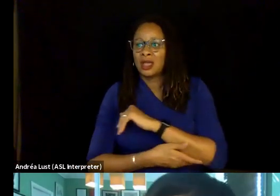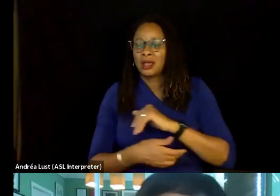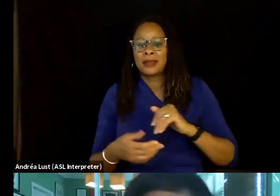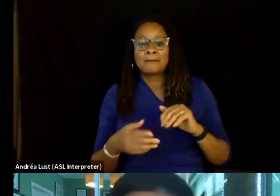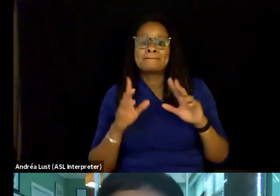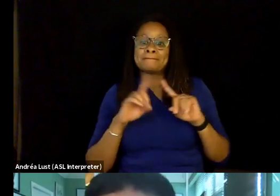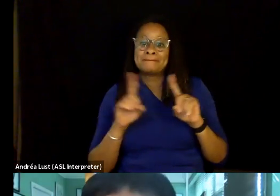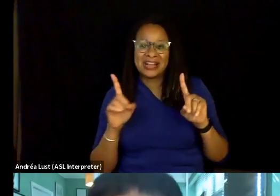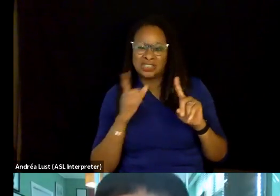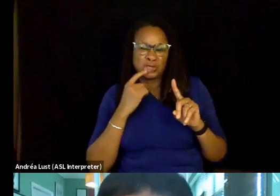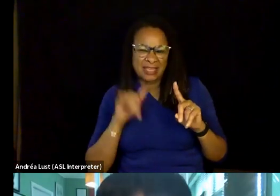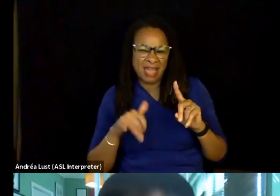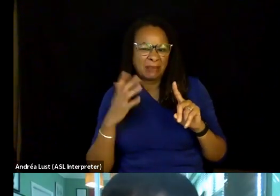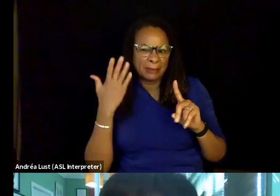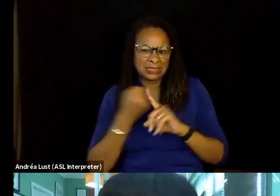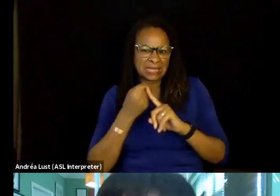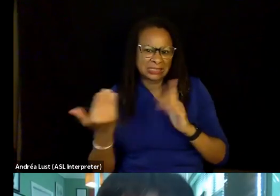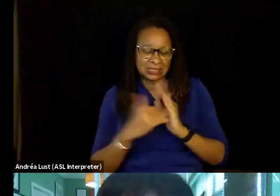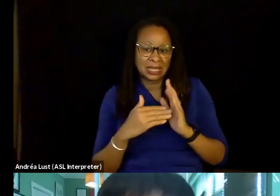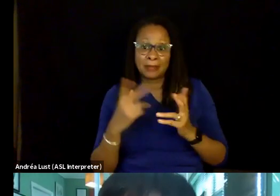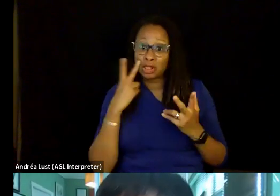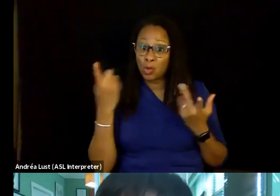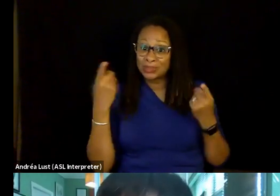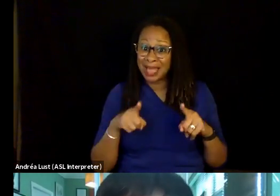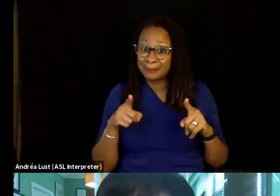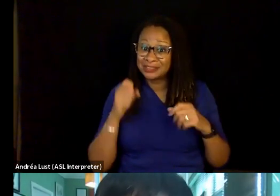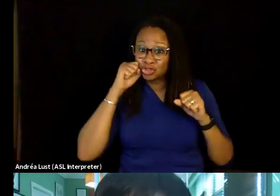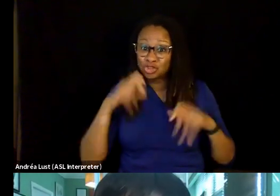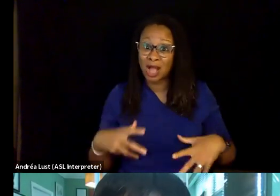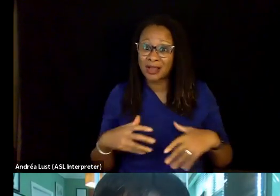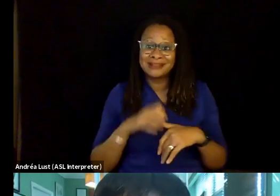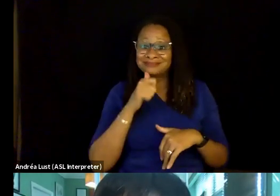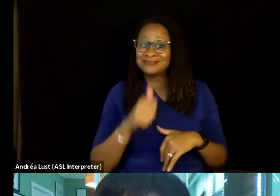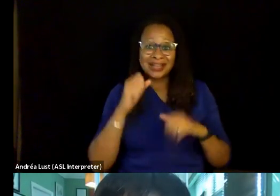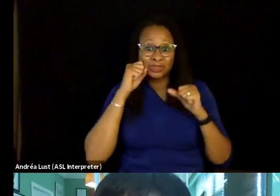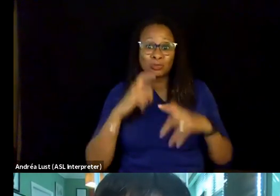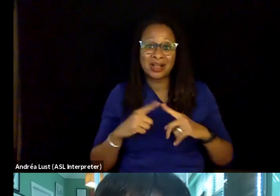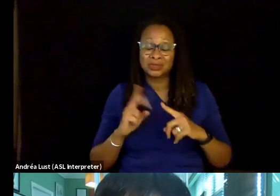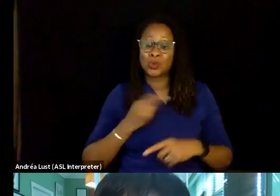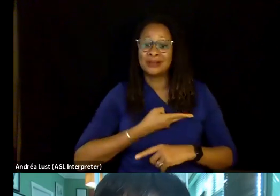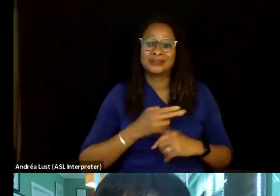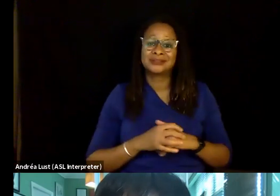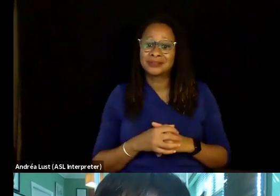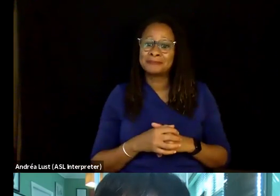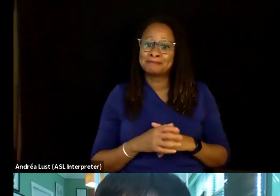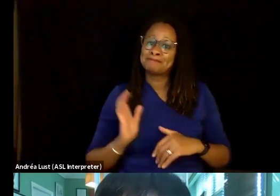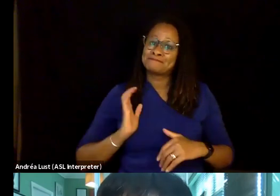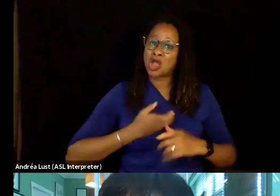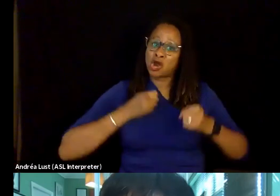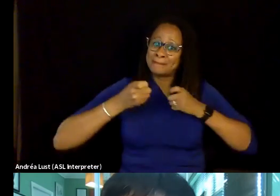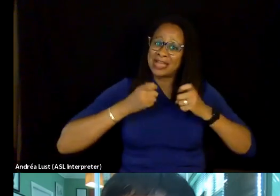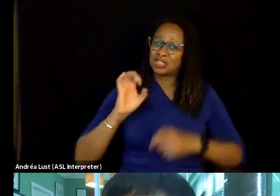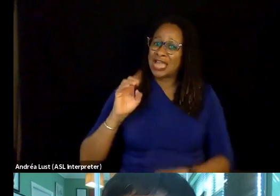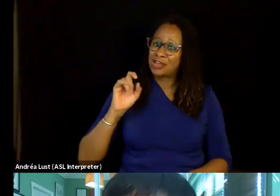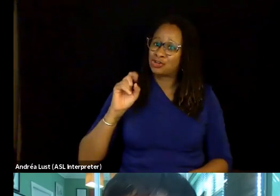But look at what's happening. Shocking. Not a surprise to us. Our managing editor